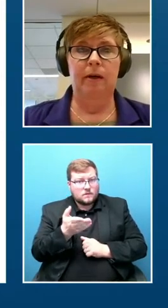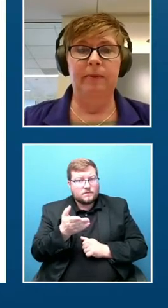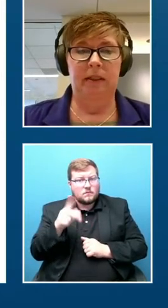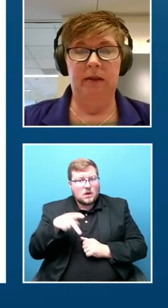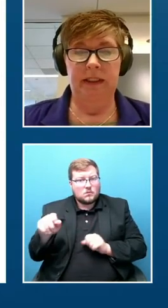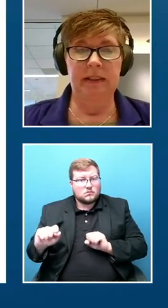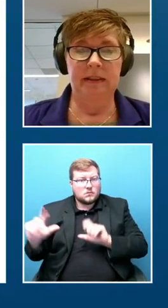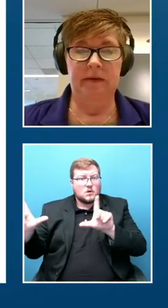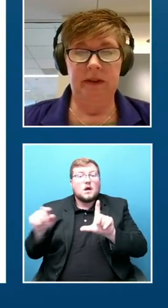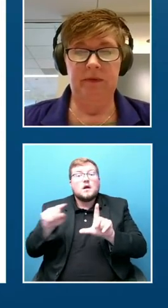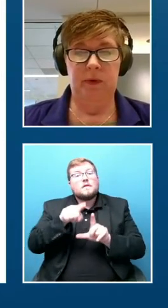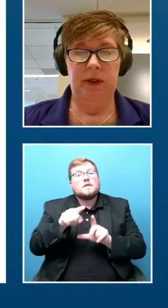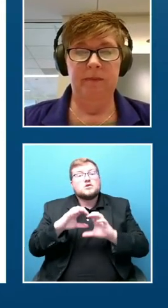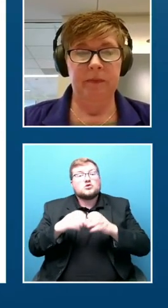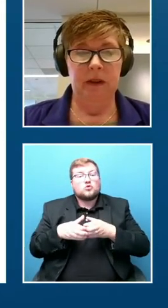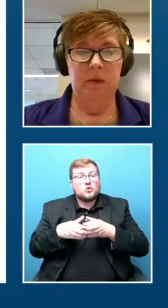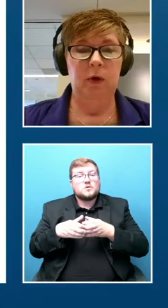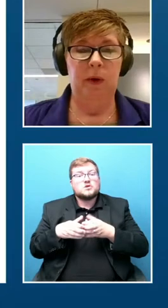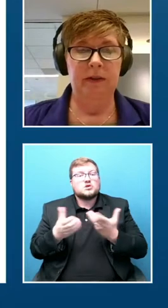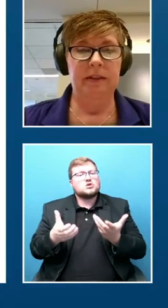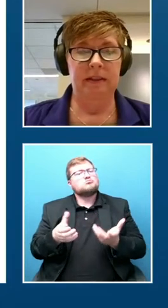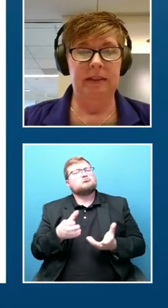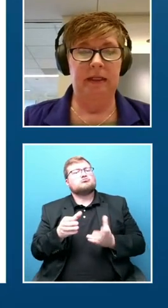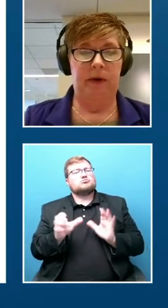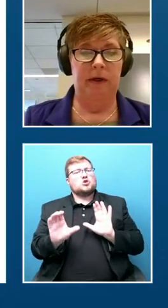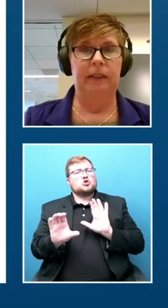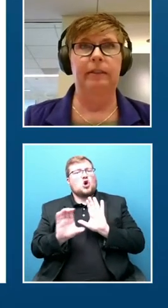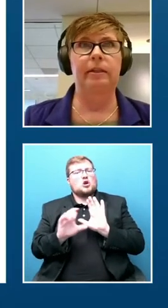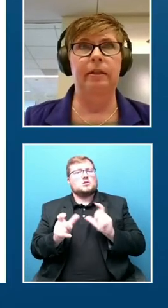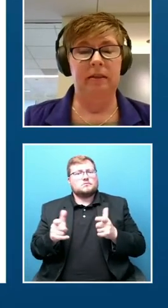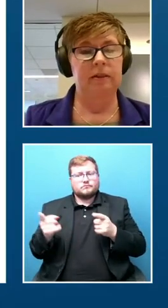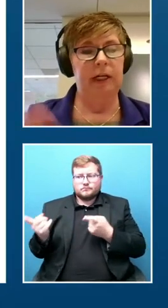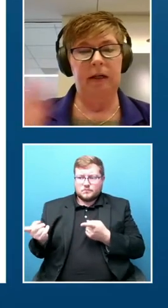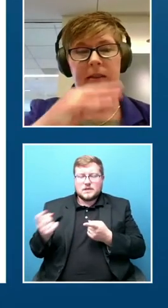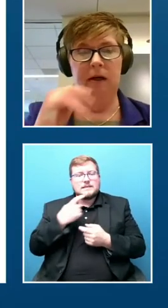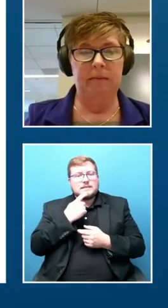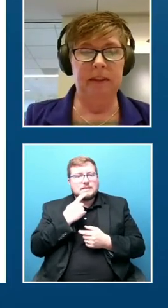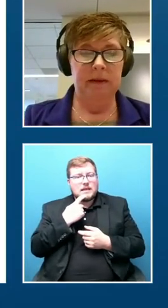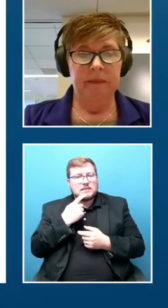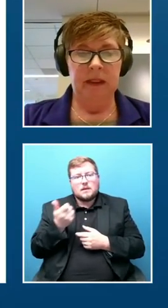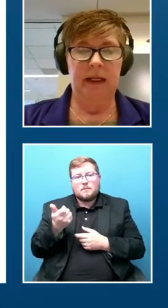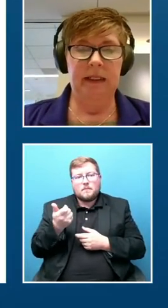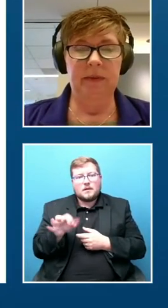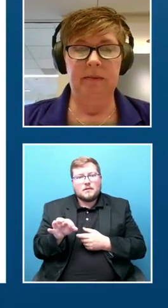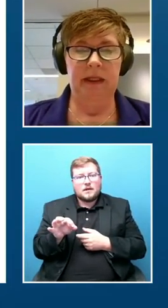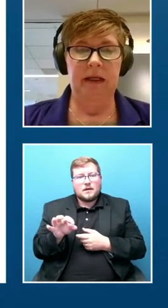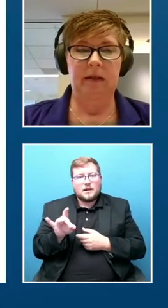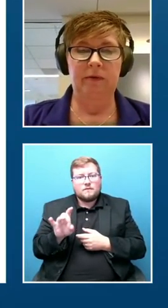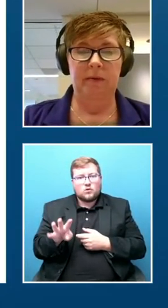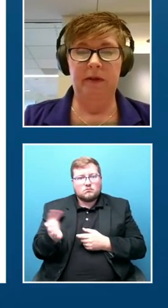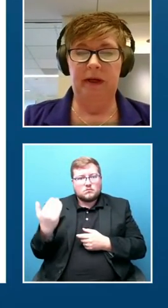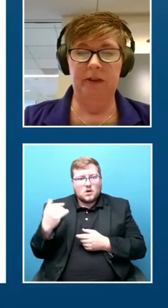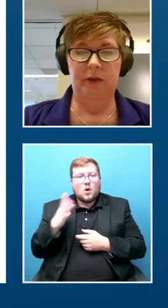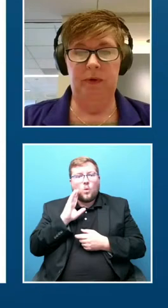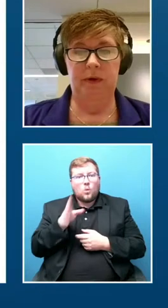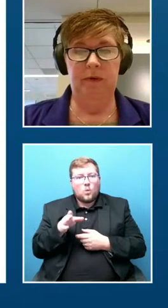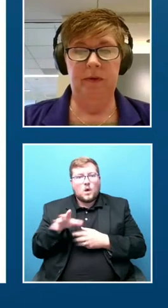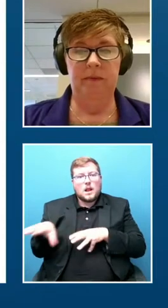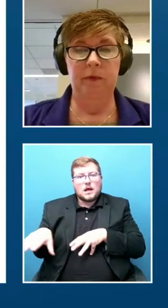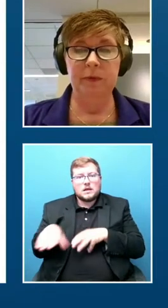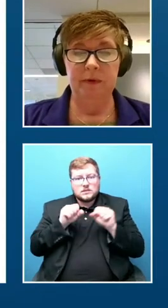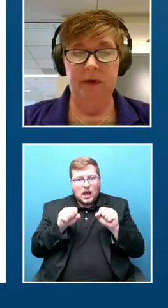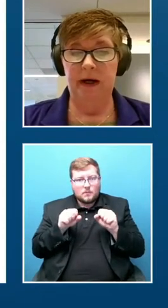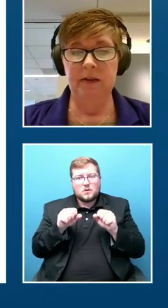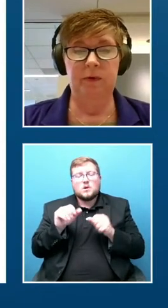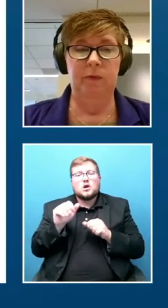first adopted in 1974, requires that state parties shall adopt and implement an affirmative action